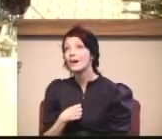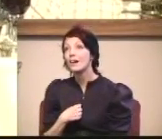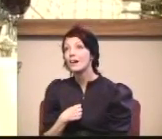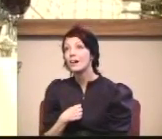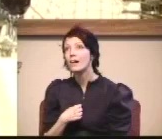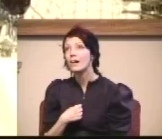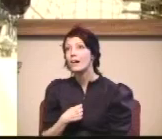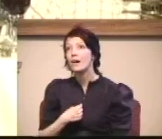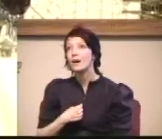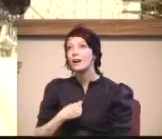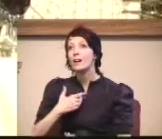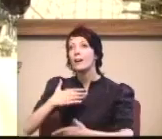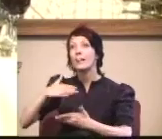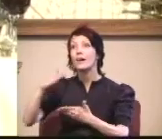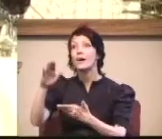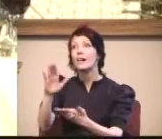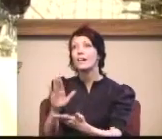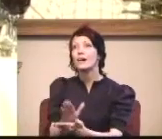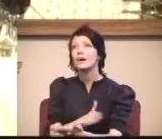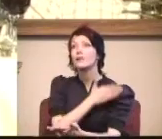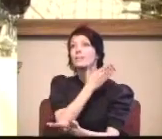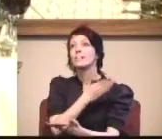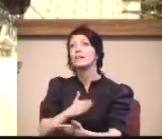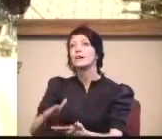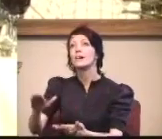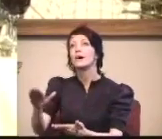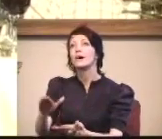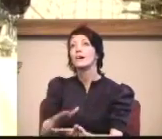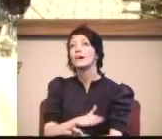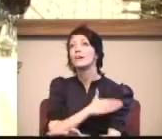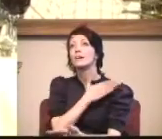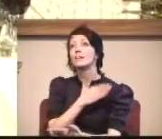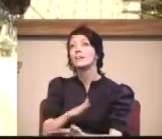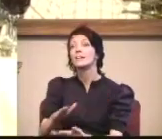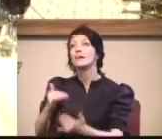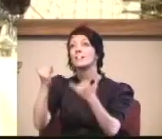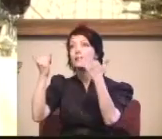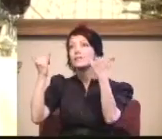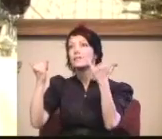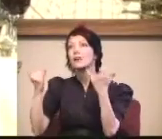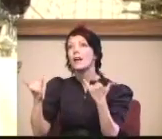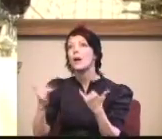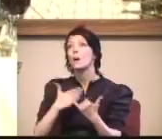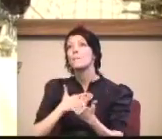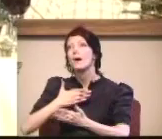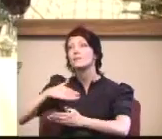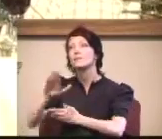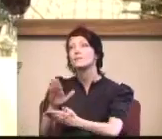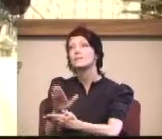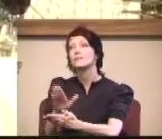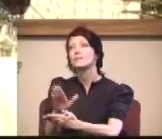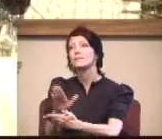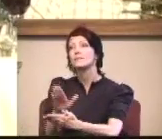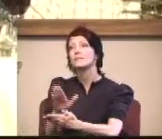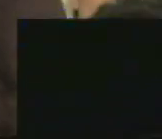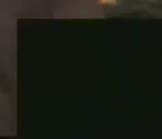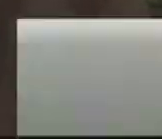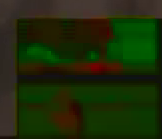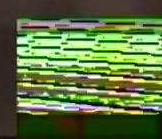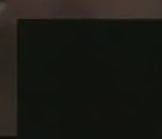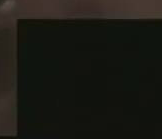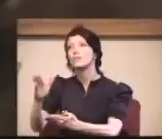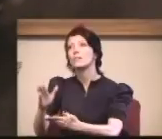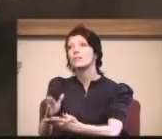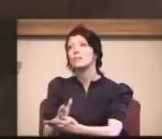I sing over you my song of peace. Cast all